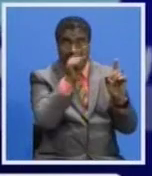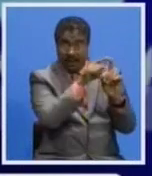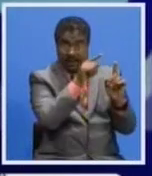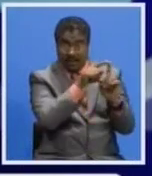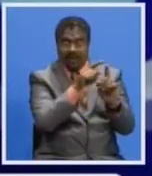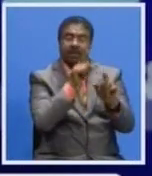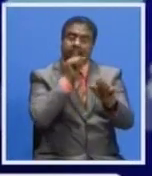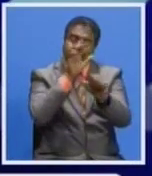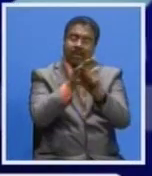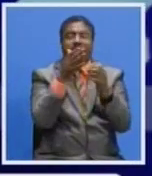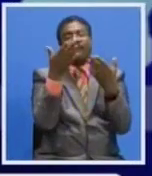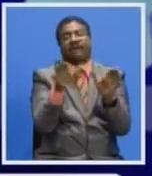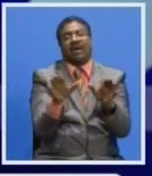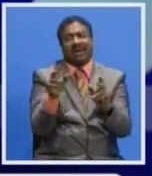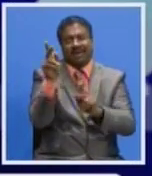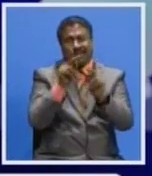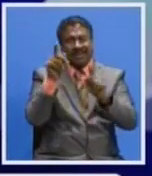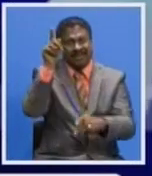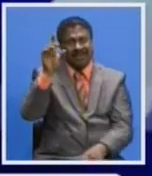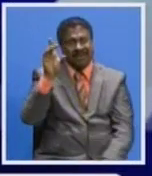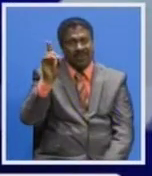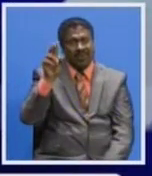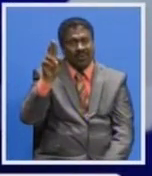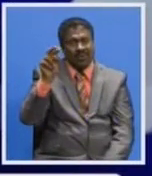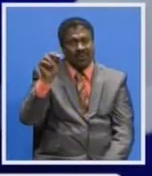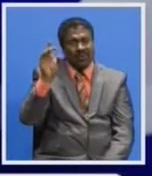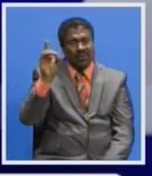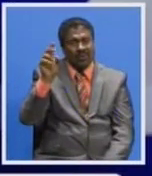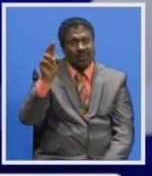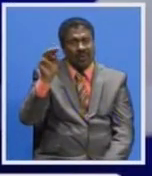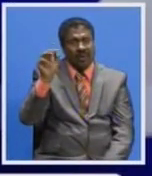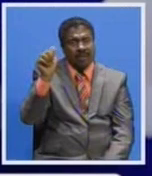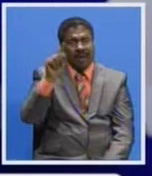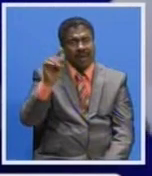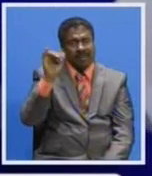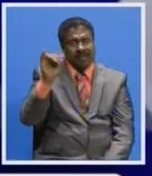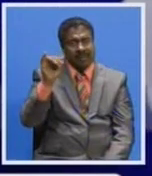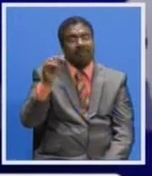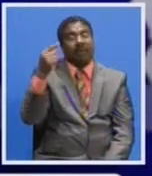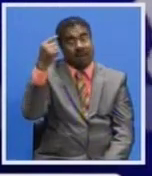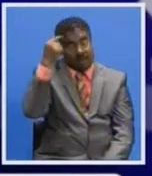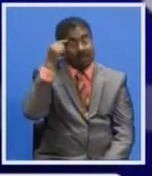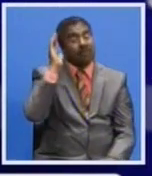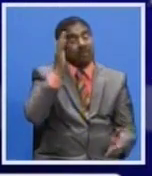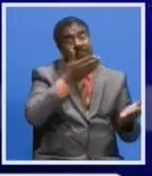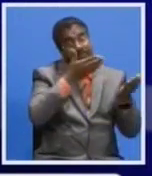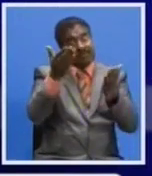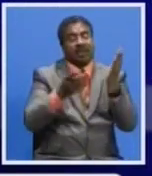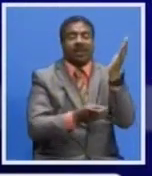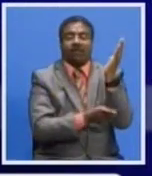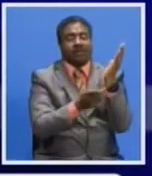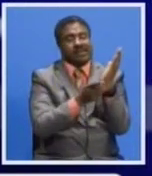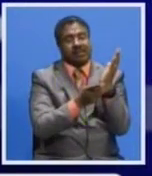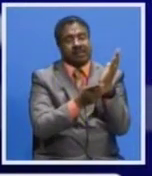the people of Dundumwezi that government will not relent in taking development to the area. Mr. Nkua says government will not